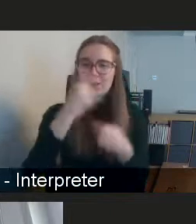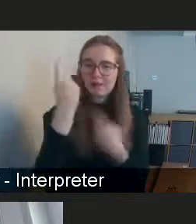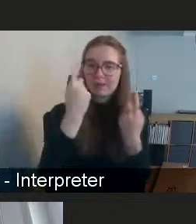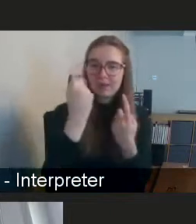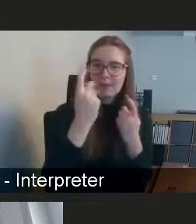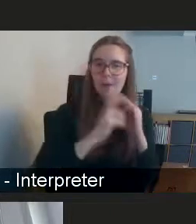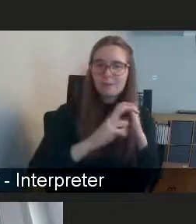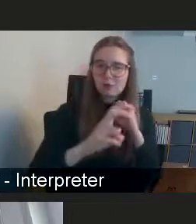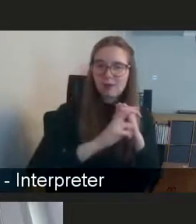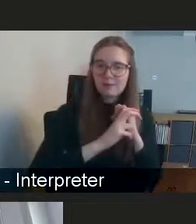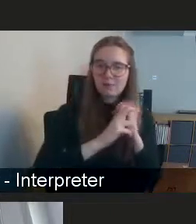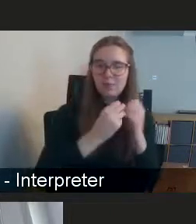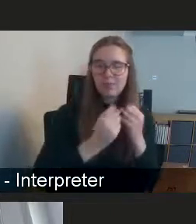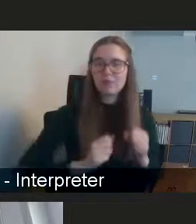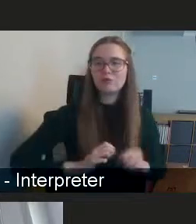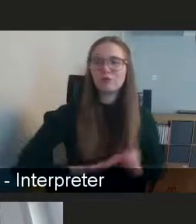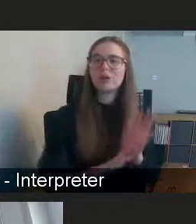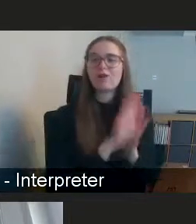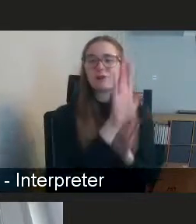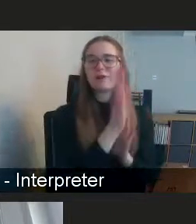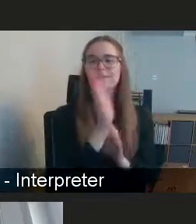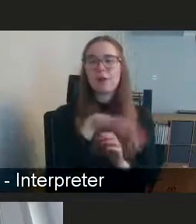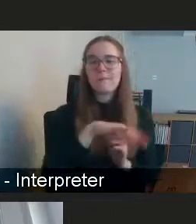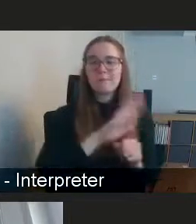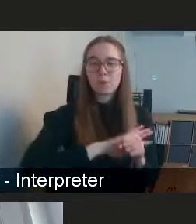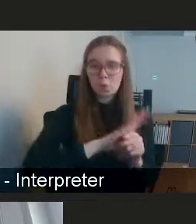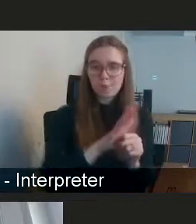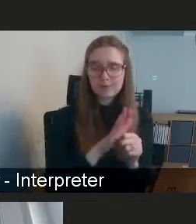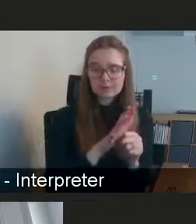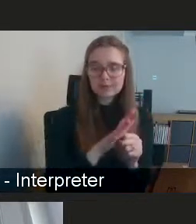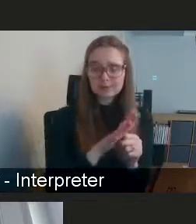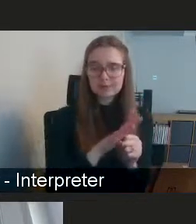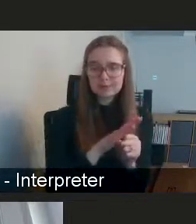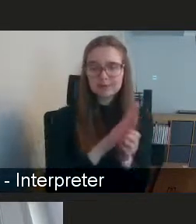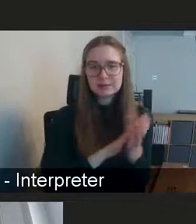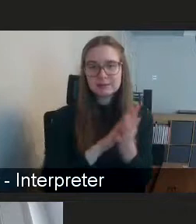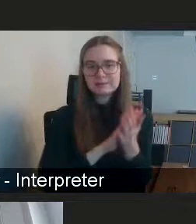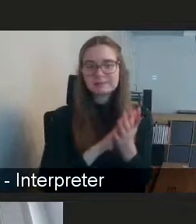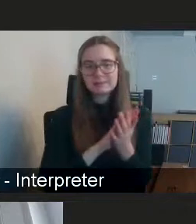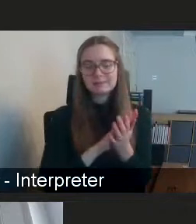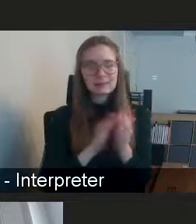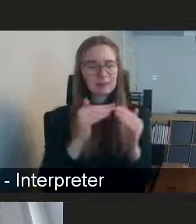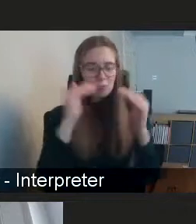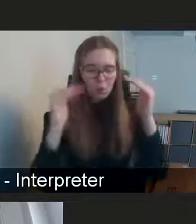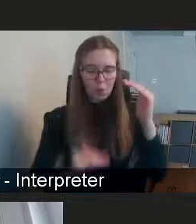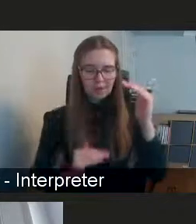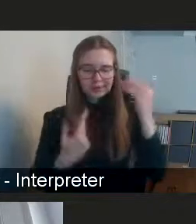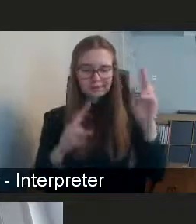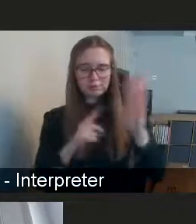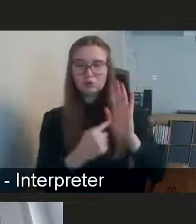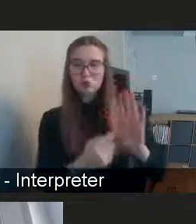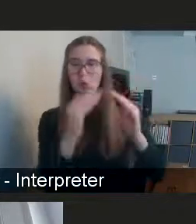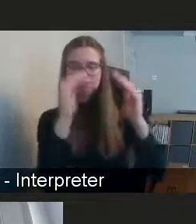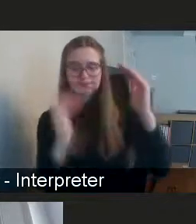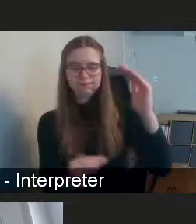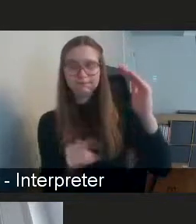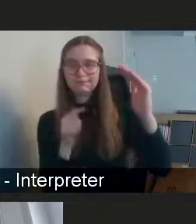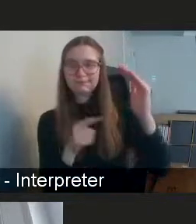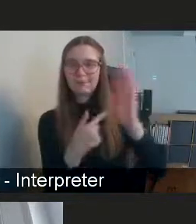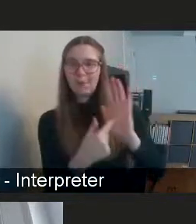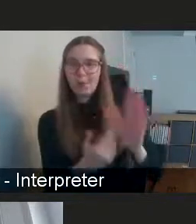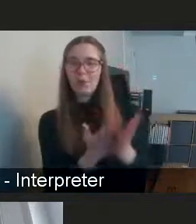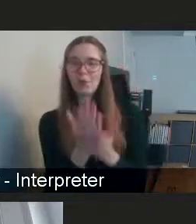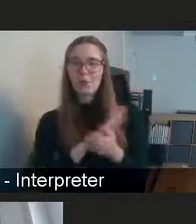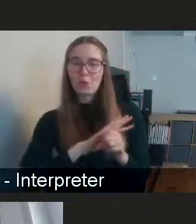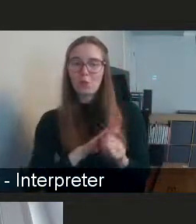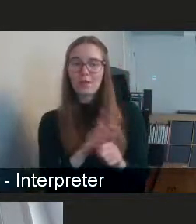recovery from COVID because it has exacerbated existing inequalities rather than going against them. And that I think is a real